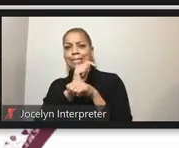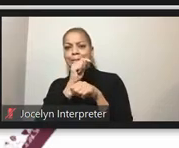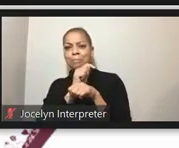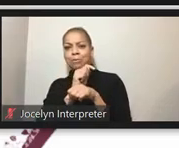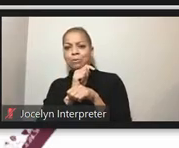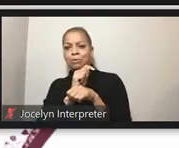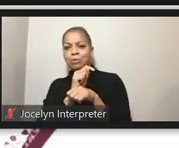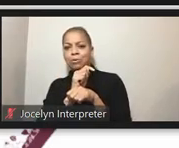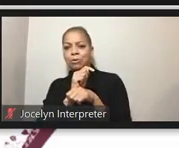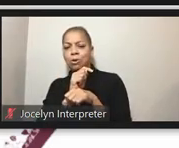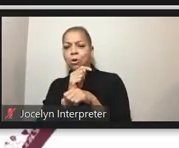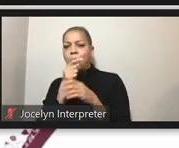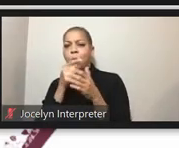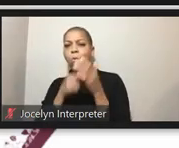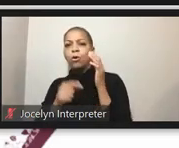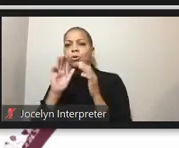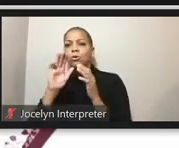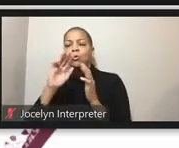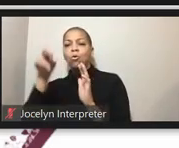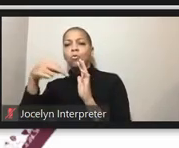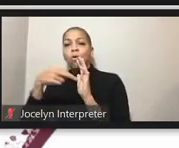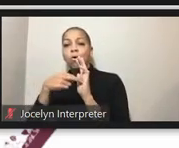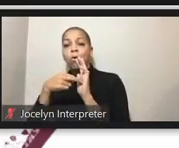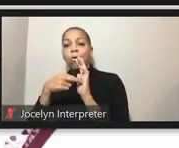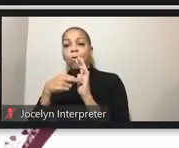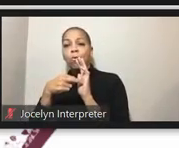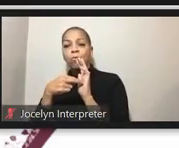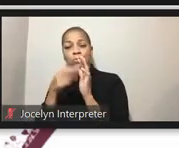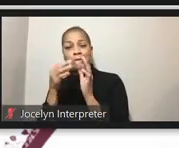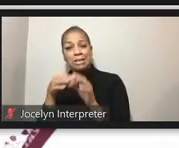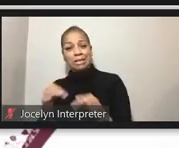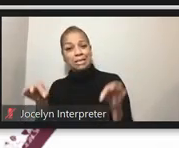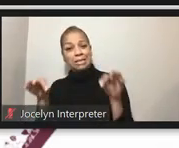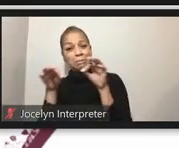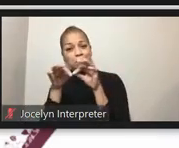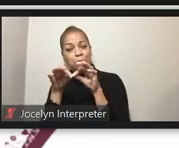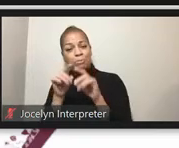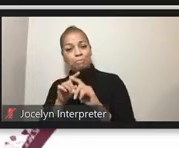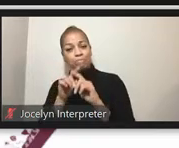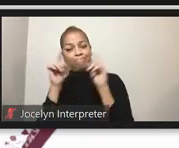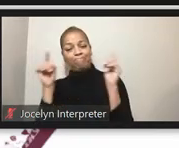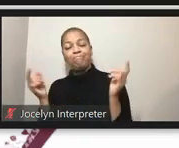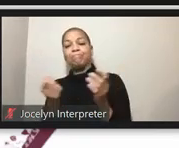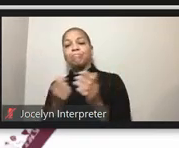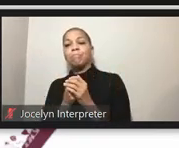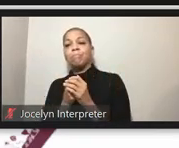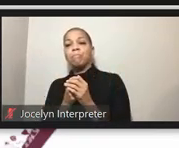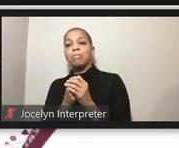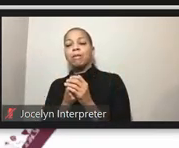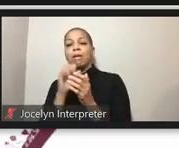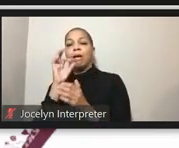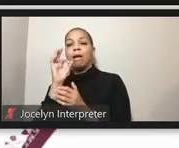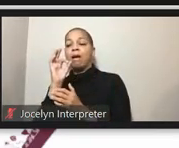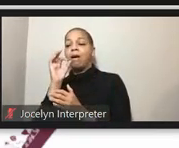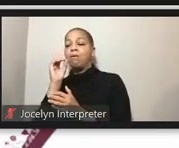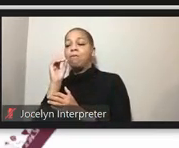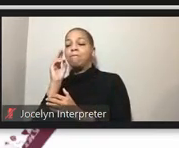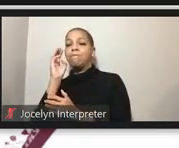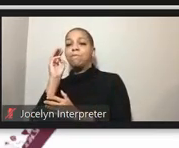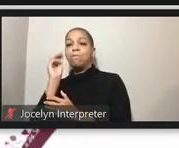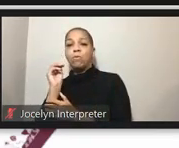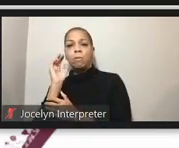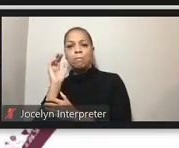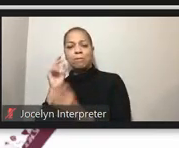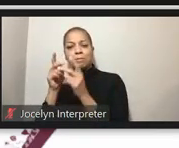play? This is an important distinction A forum is a place or a meeting or